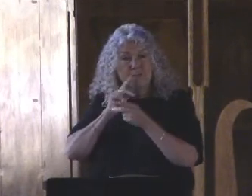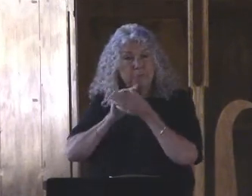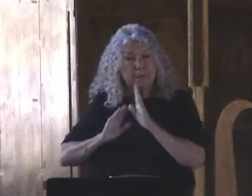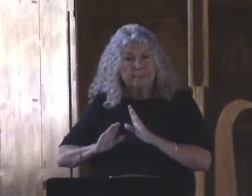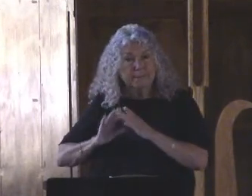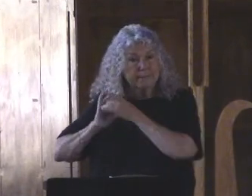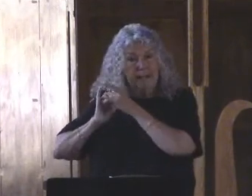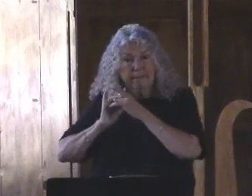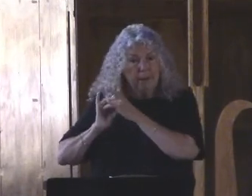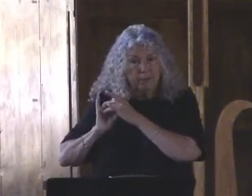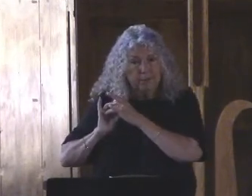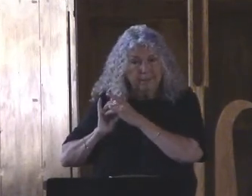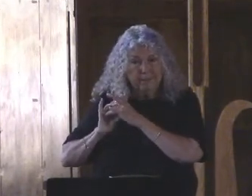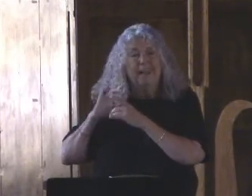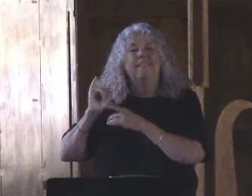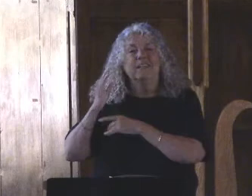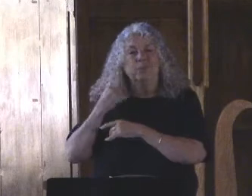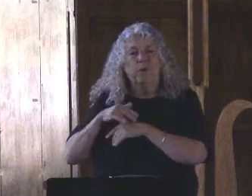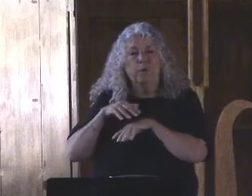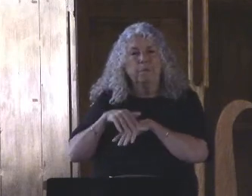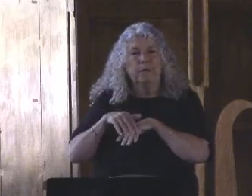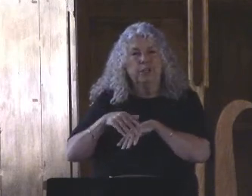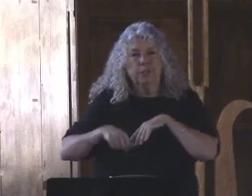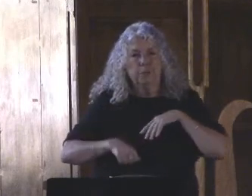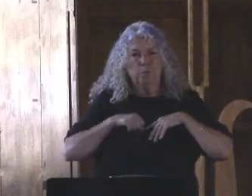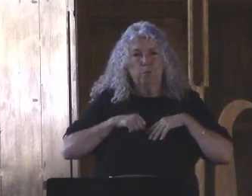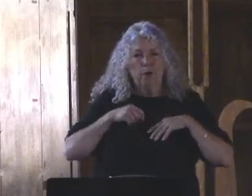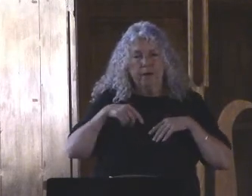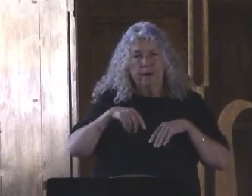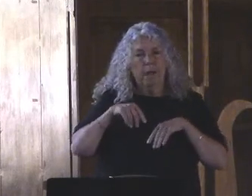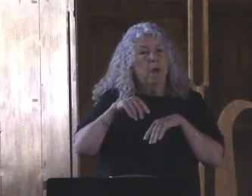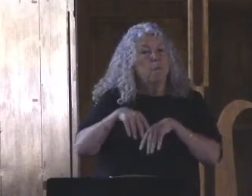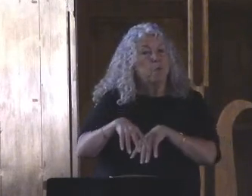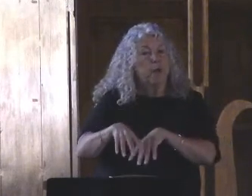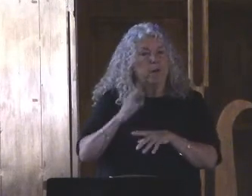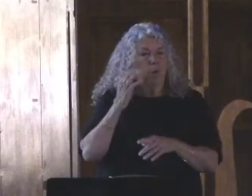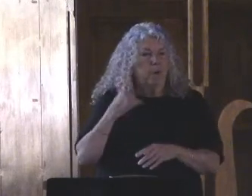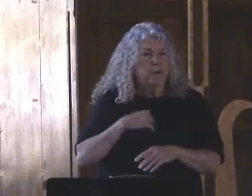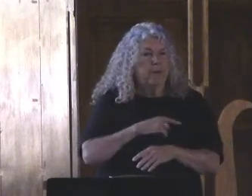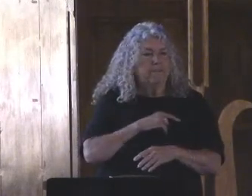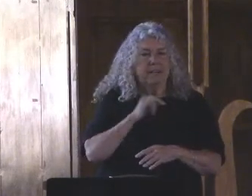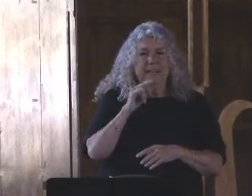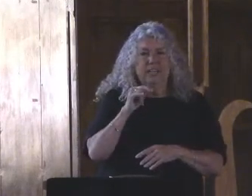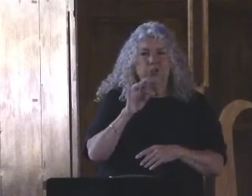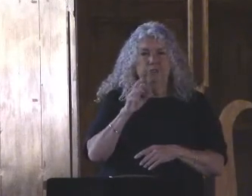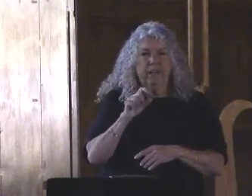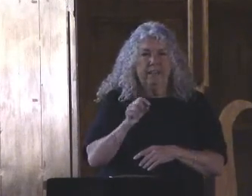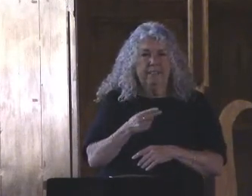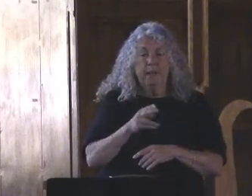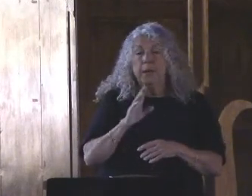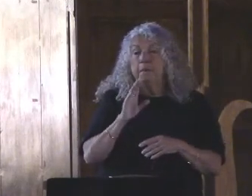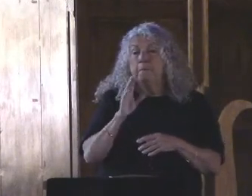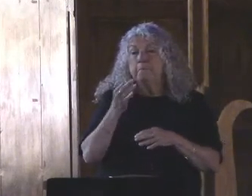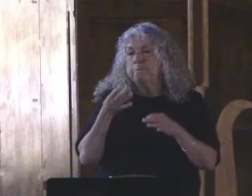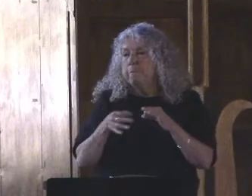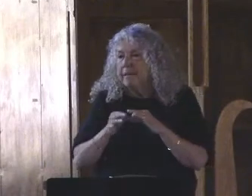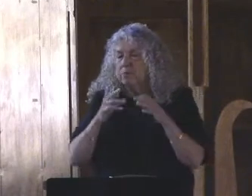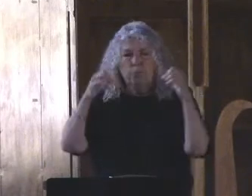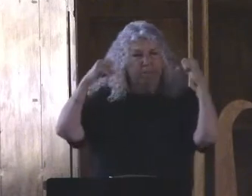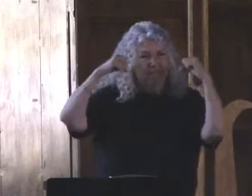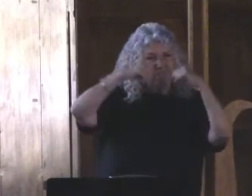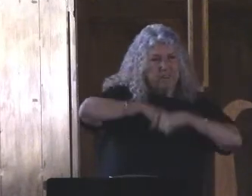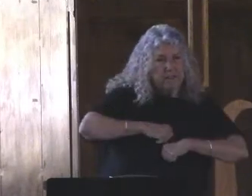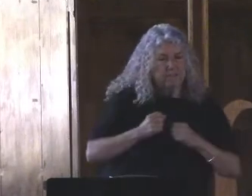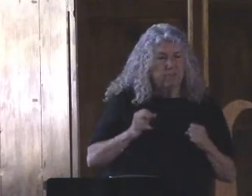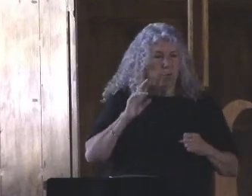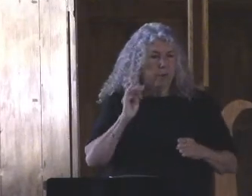of solidarity, which is why we march in the Pride Parade. It's why we have an interfaith mass. It's why we fight for racial